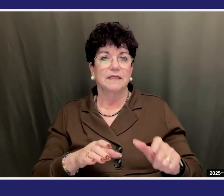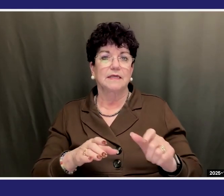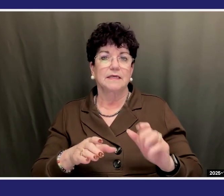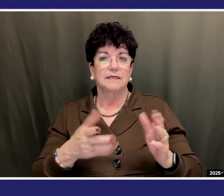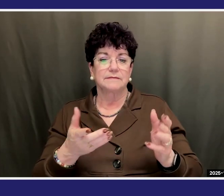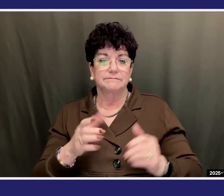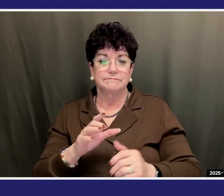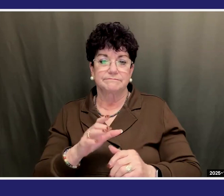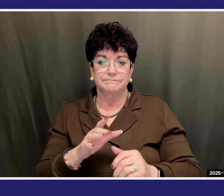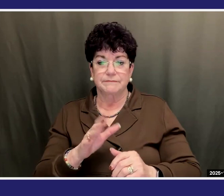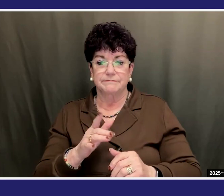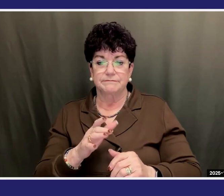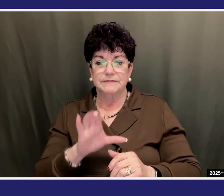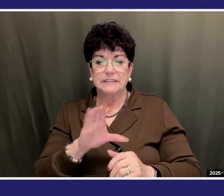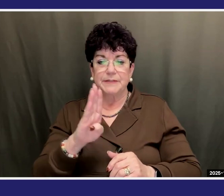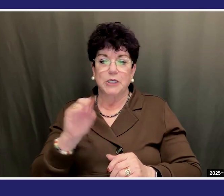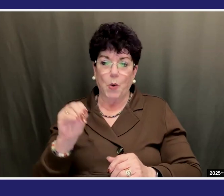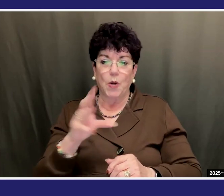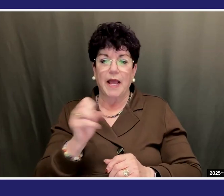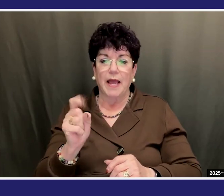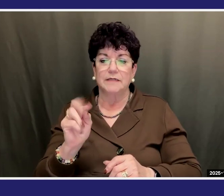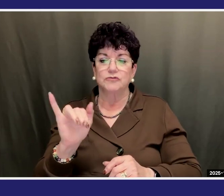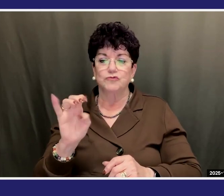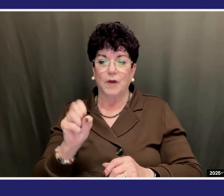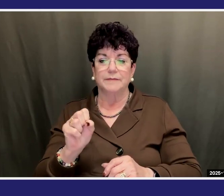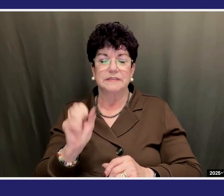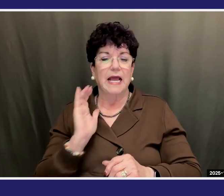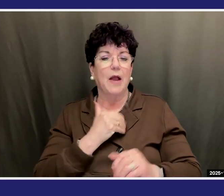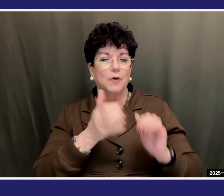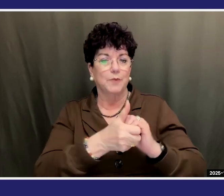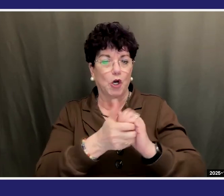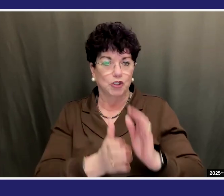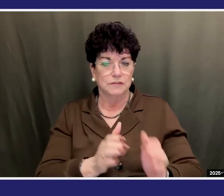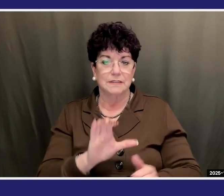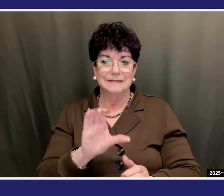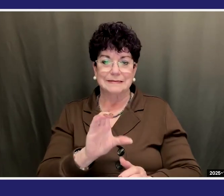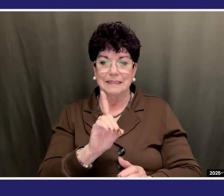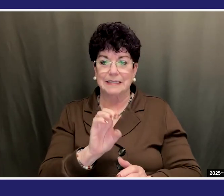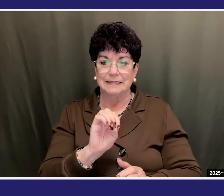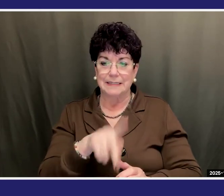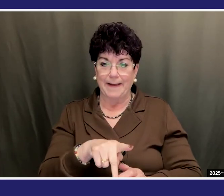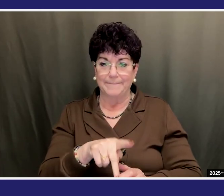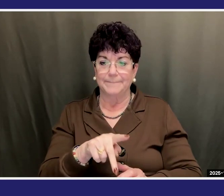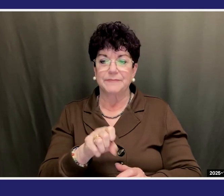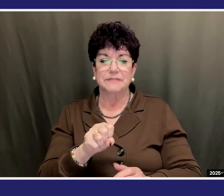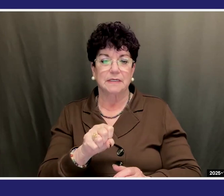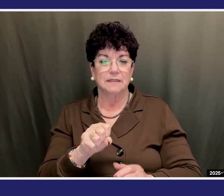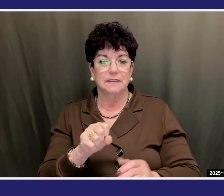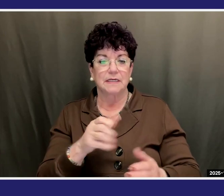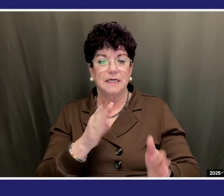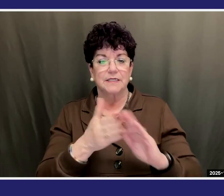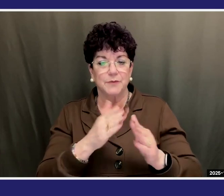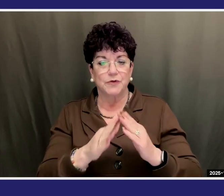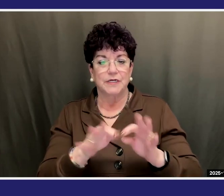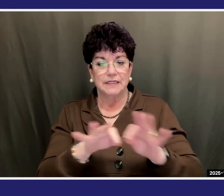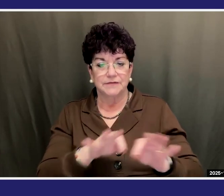be our partners in implementing this at the local level. So we have CDEPs, the Community Defined Evidence-Based Practices, Trusted